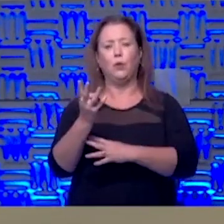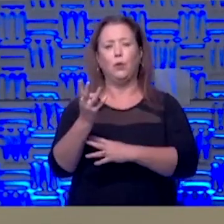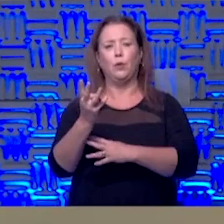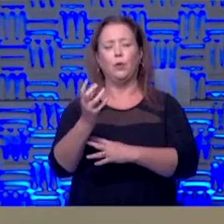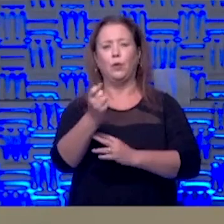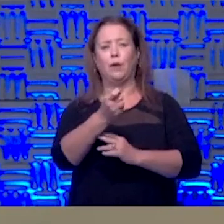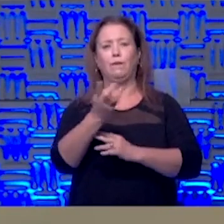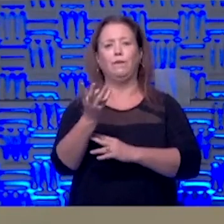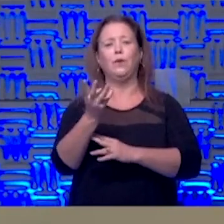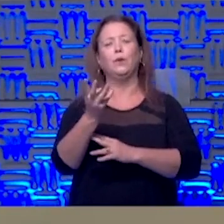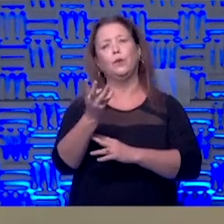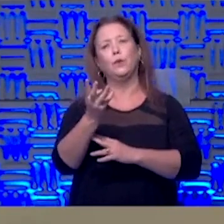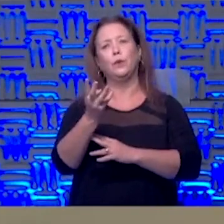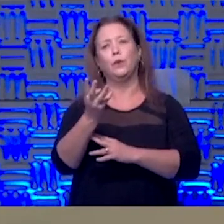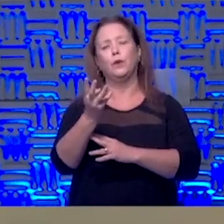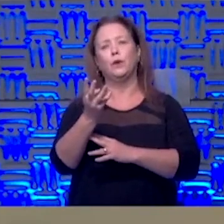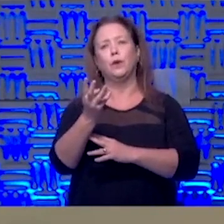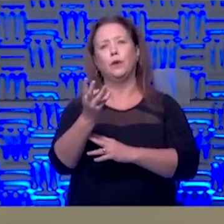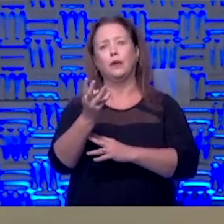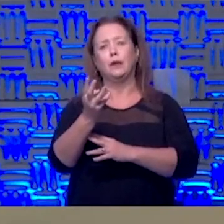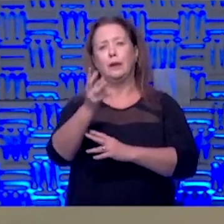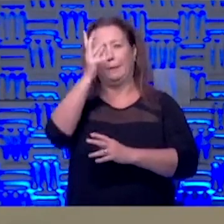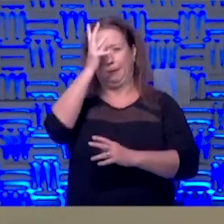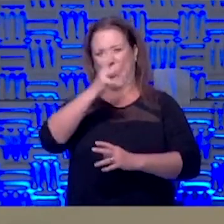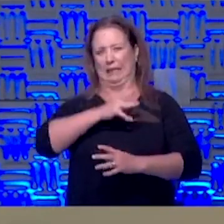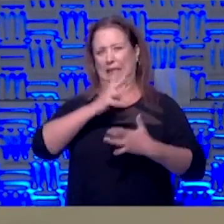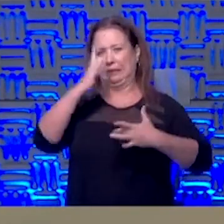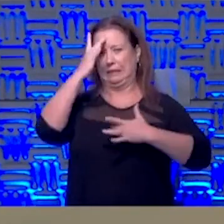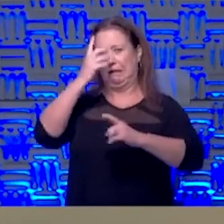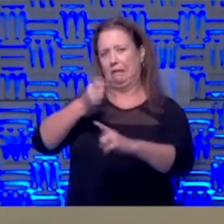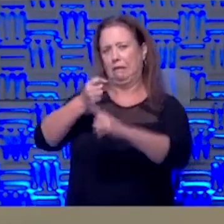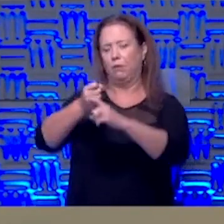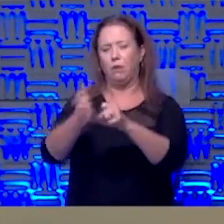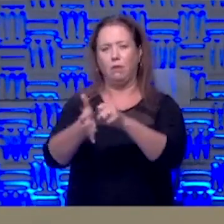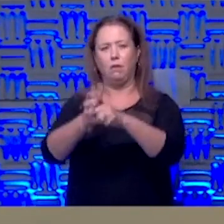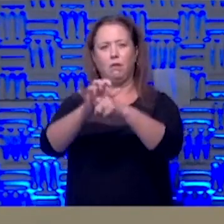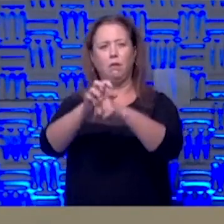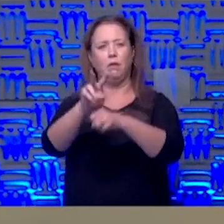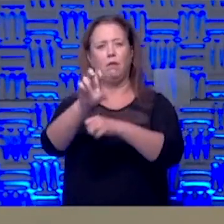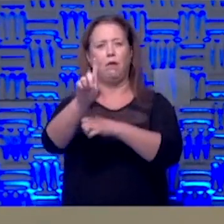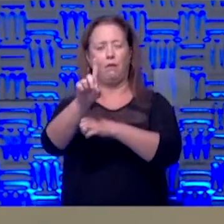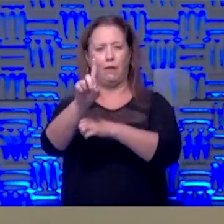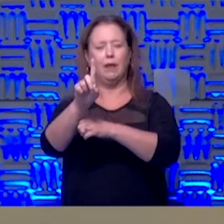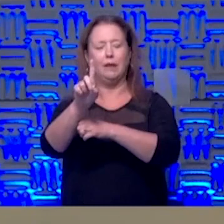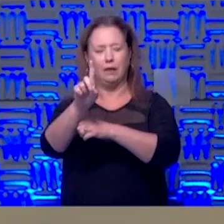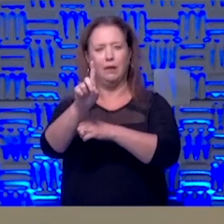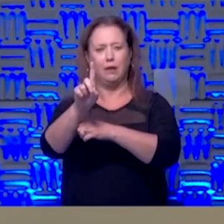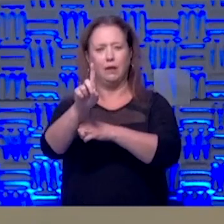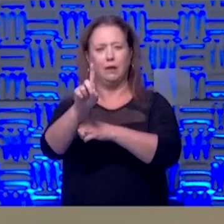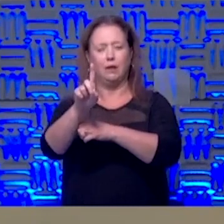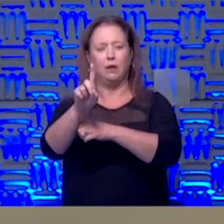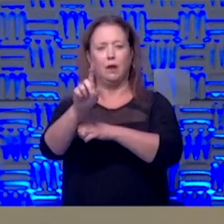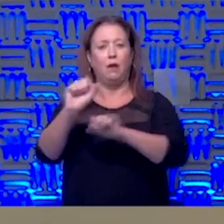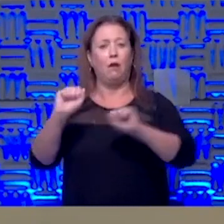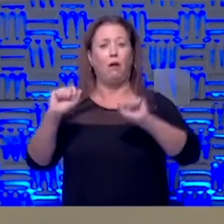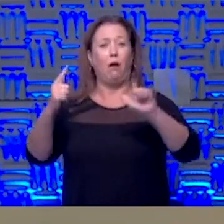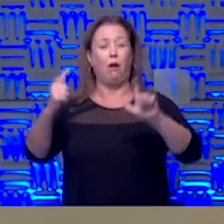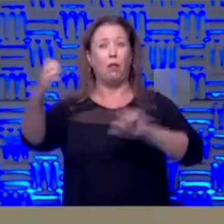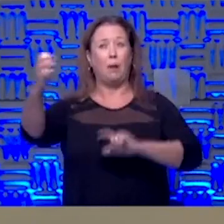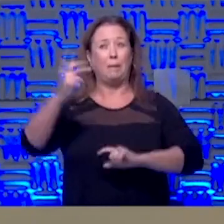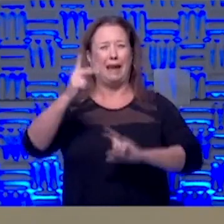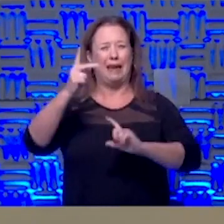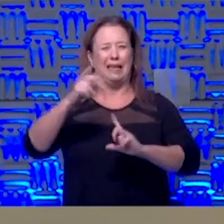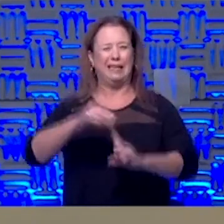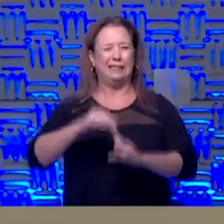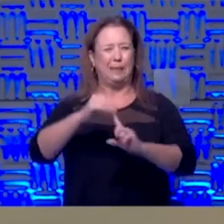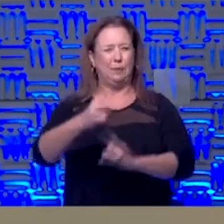a few guys out with coronavirus, but I think we have all of them back except for